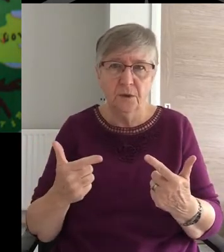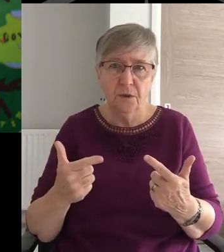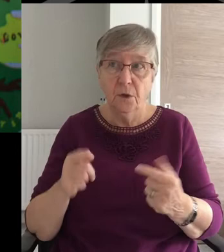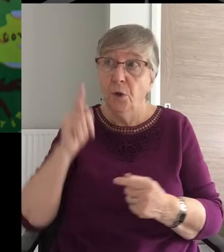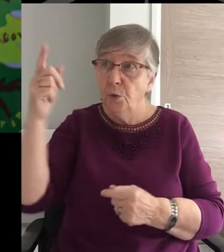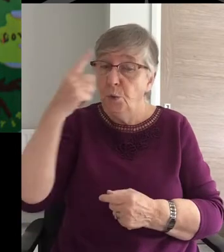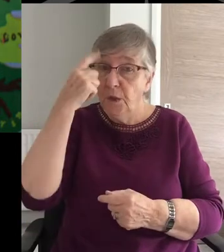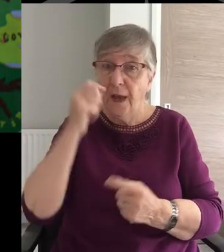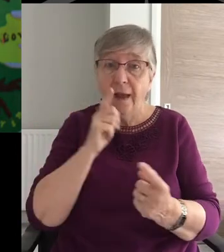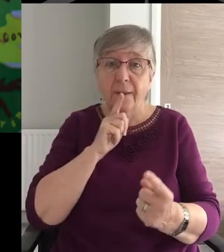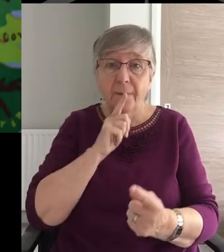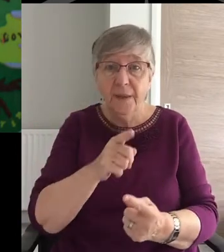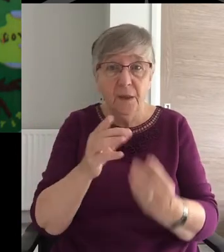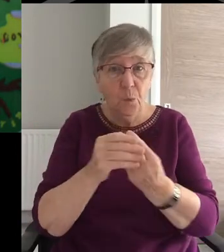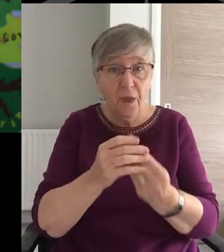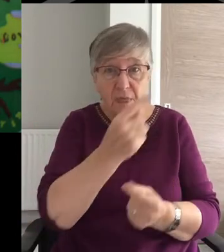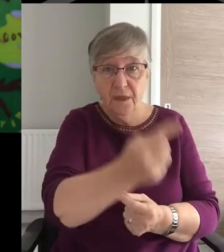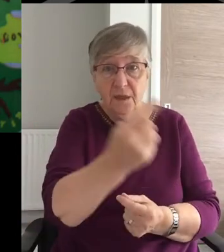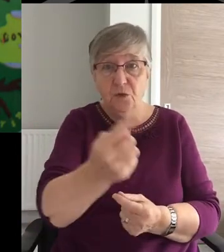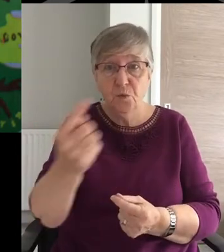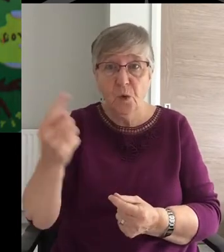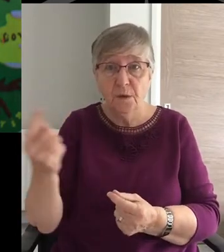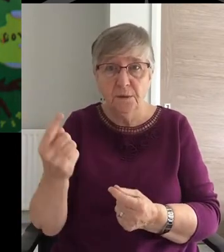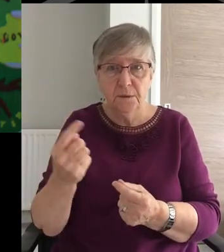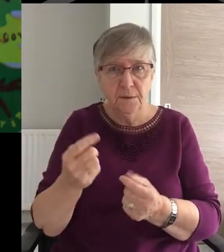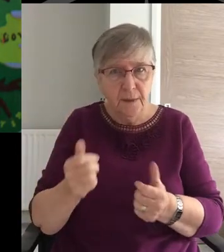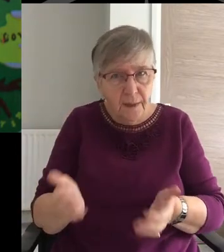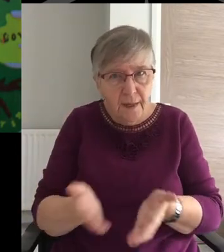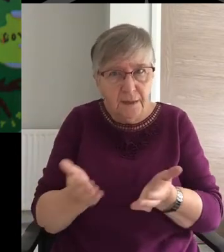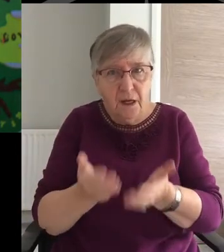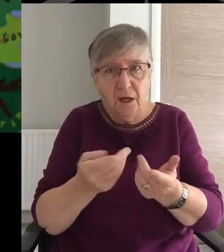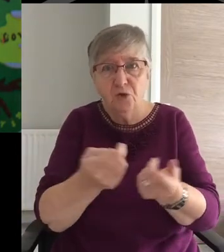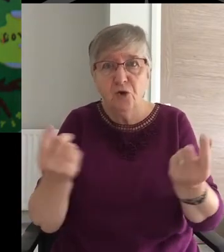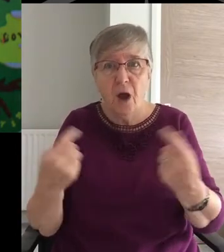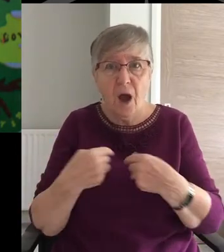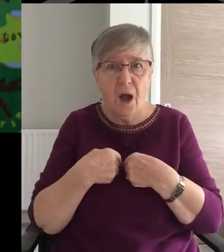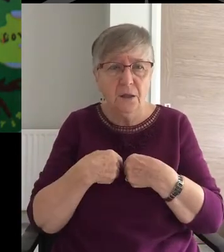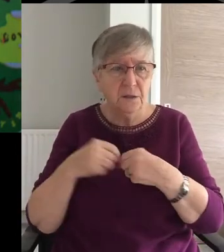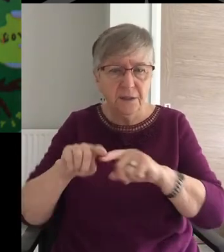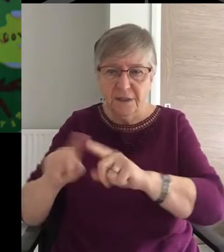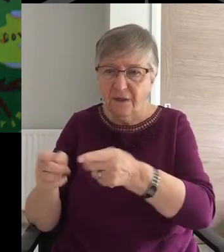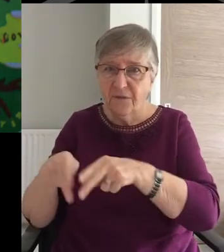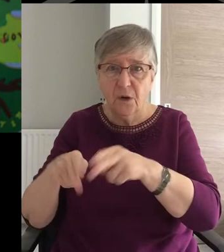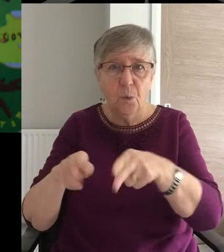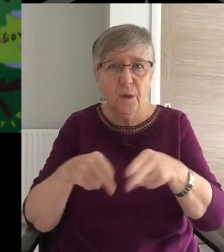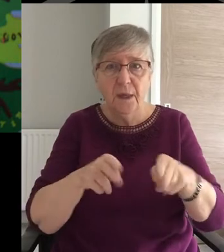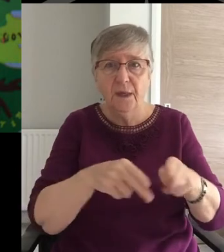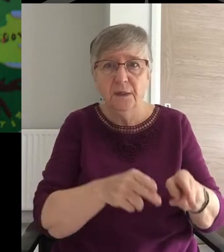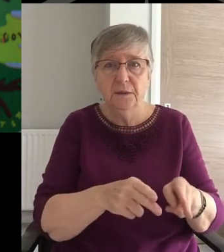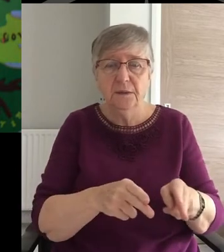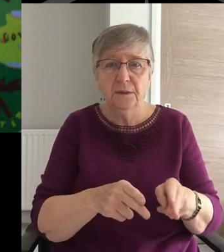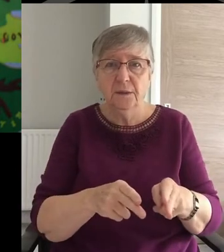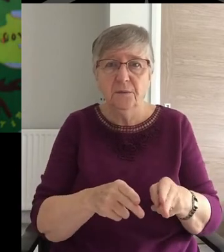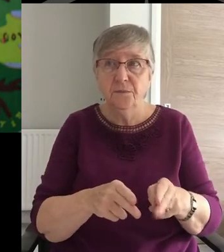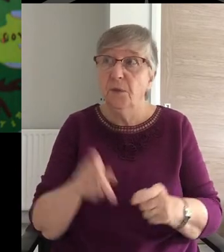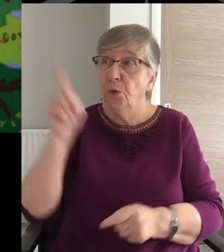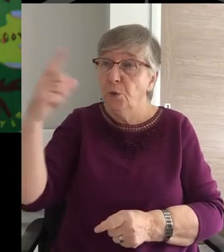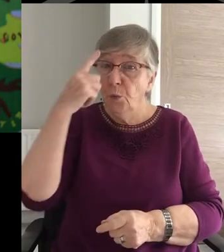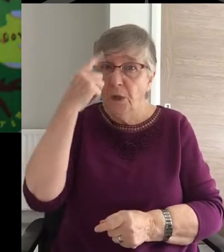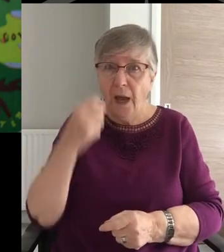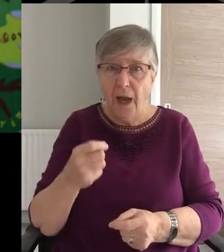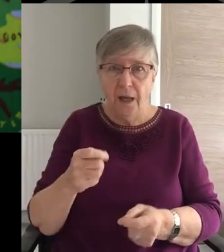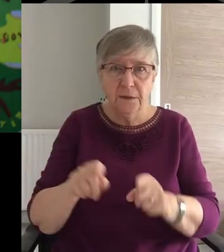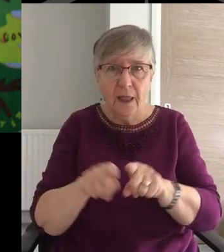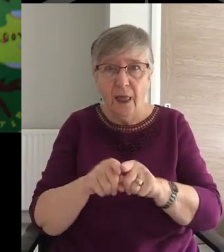You're able to be with each one, to sustain us in an enormous variety of ways. It's like you're able to